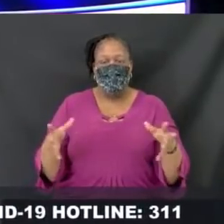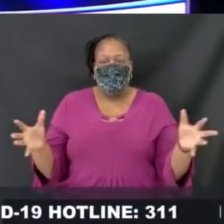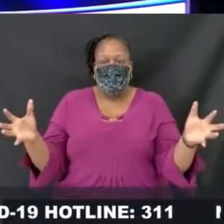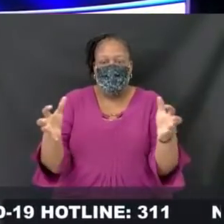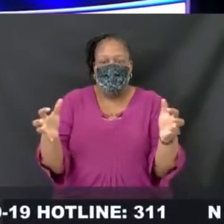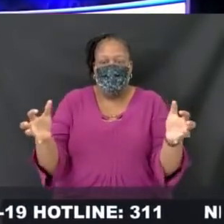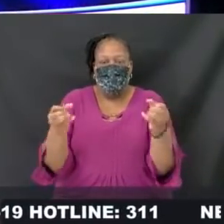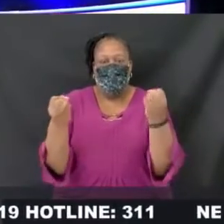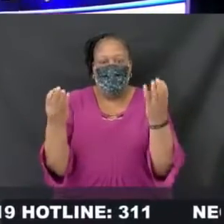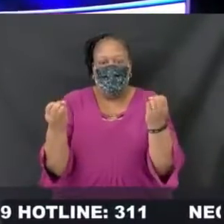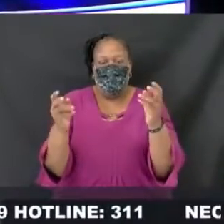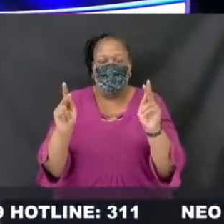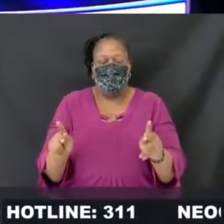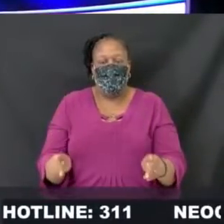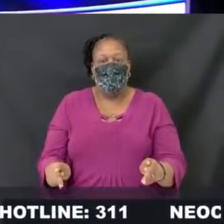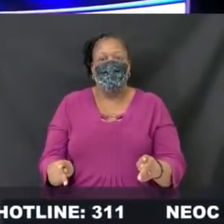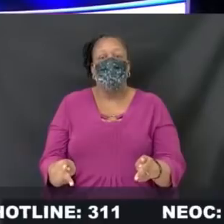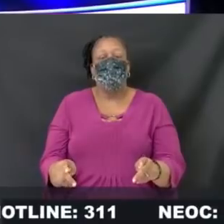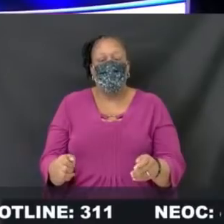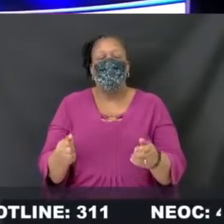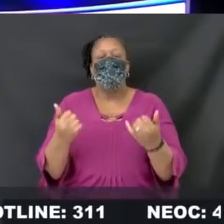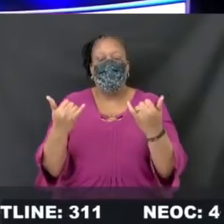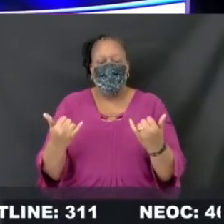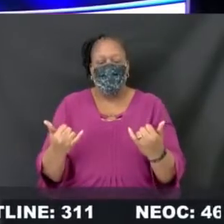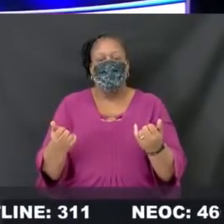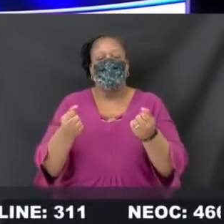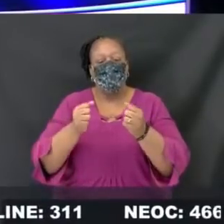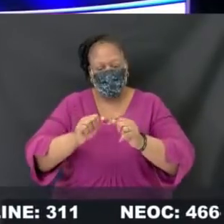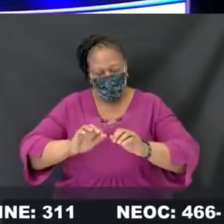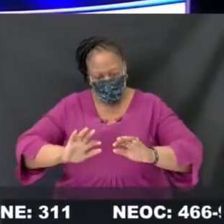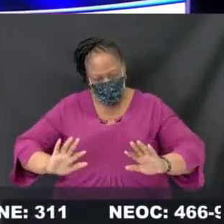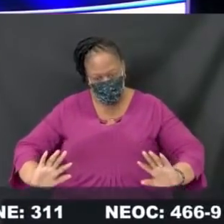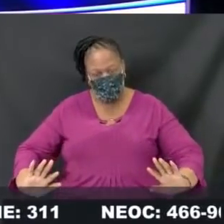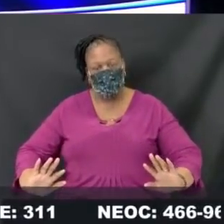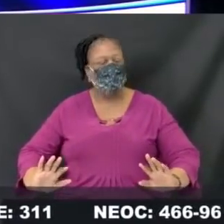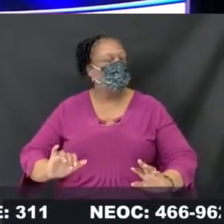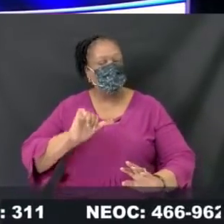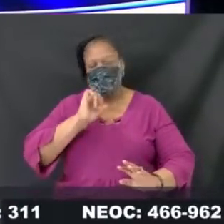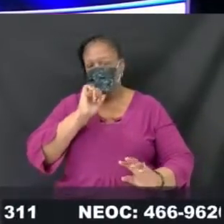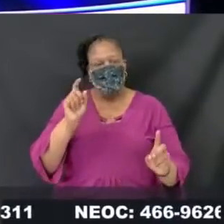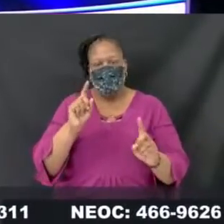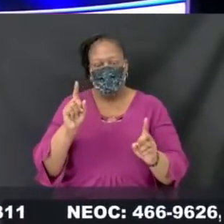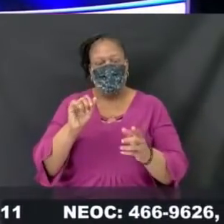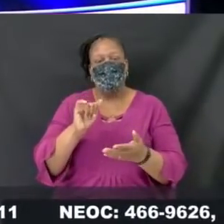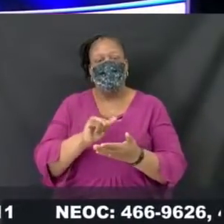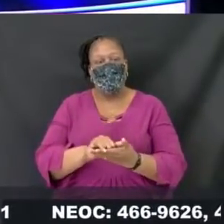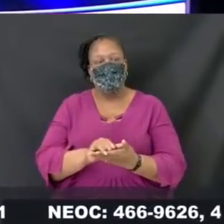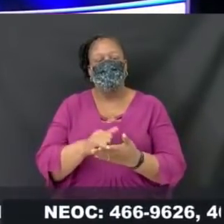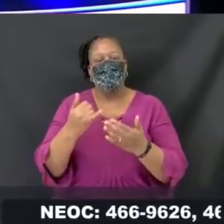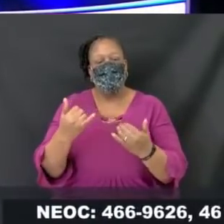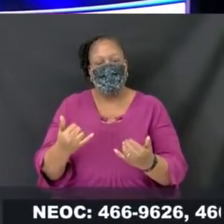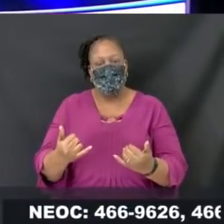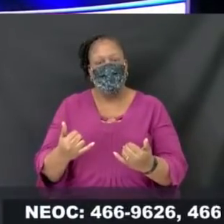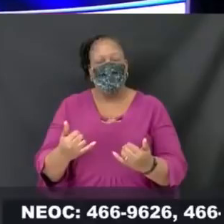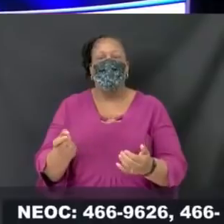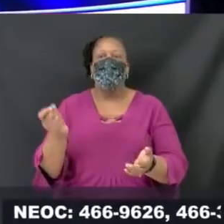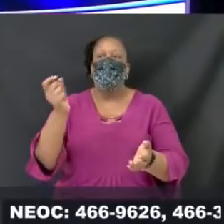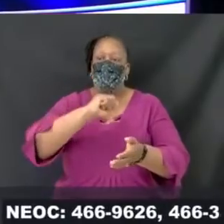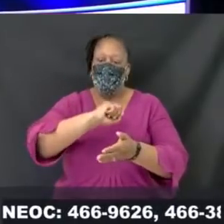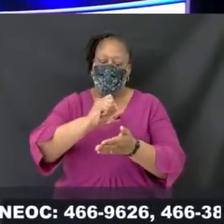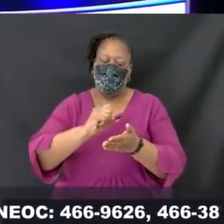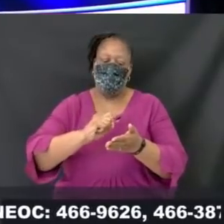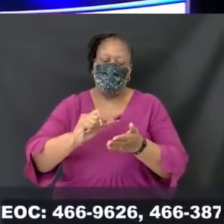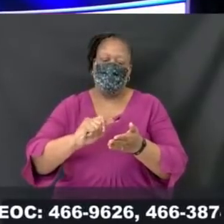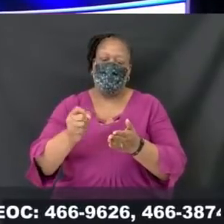gatherings. We notice that you have cooperated well and have not applied for or host